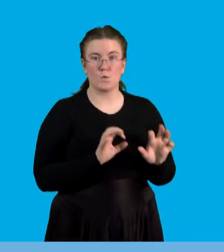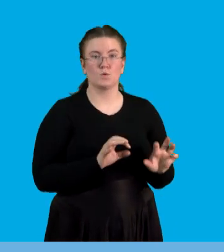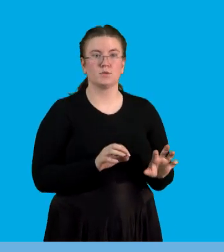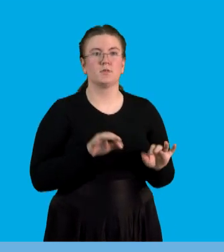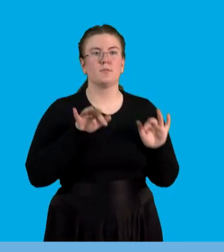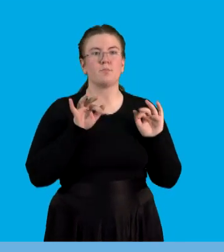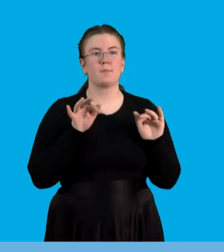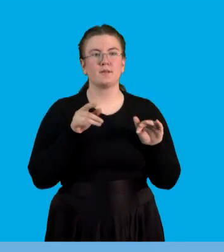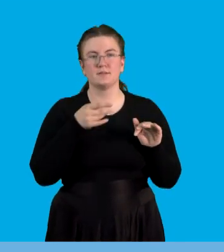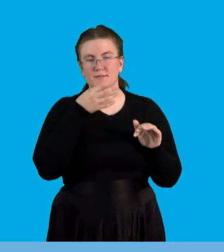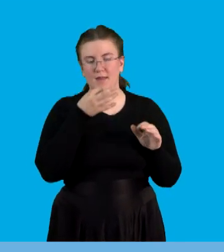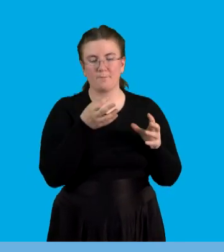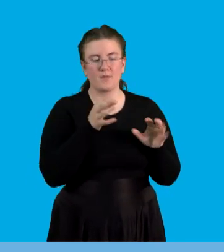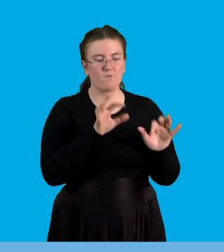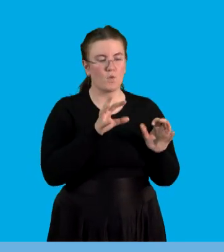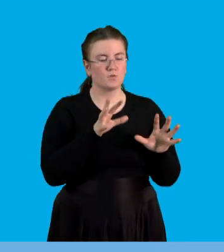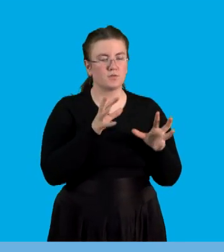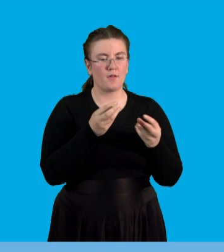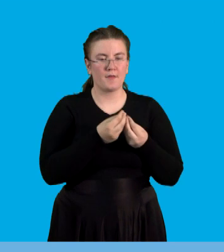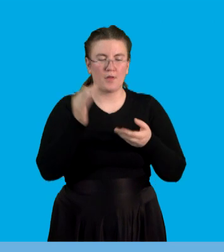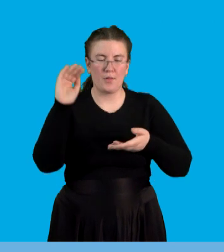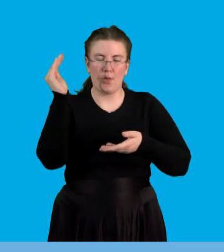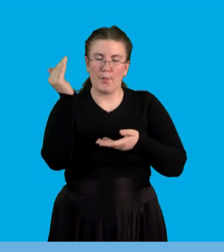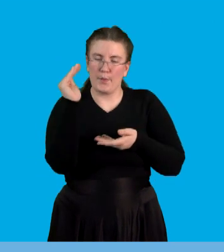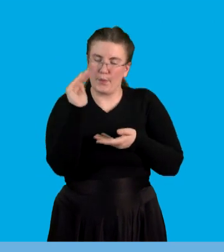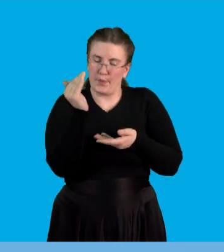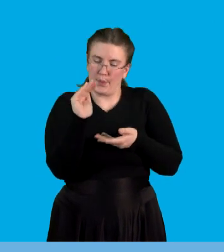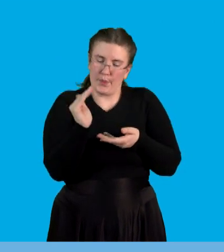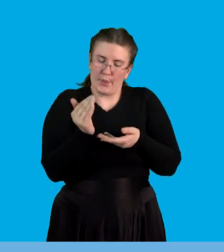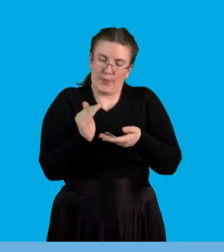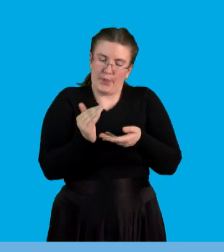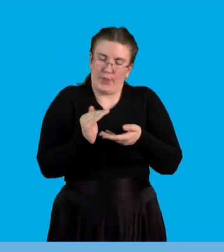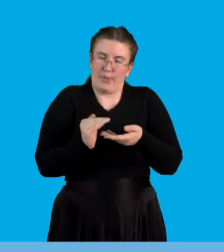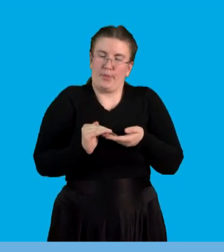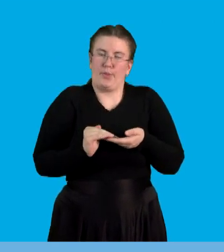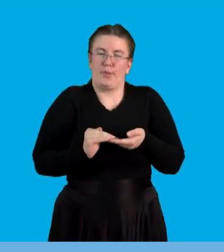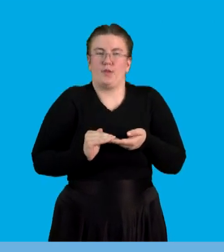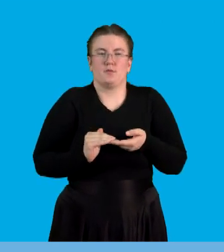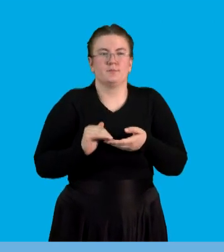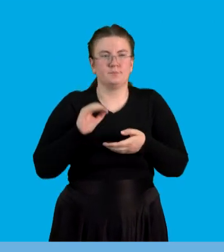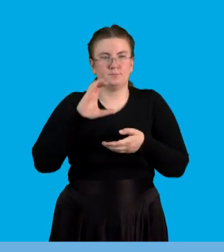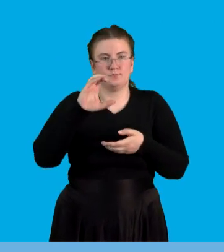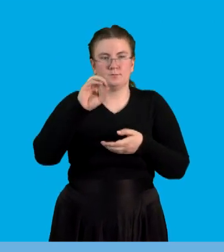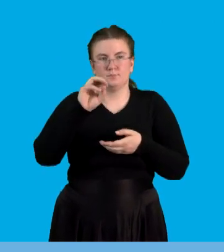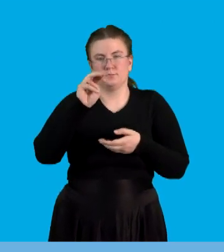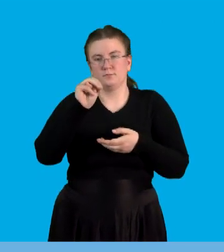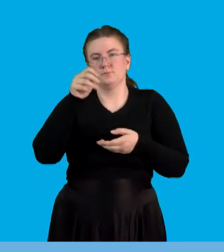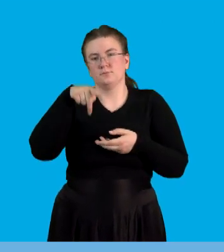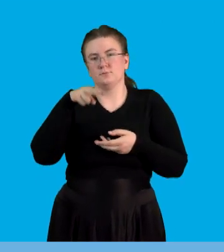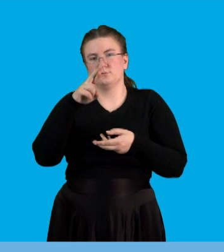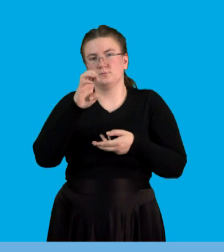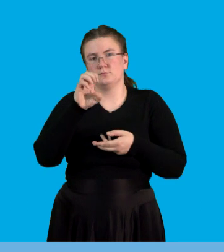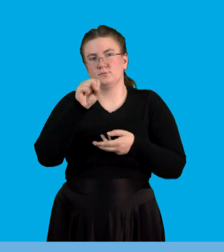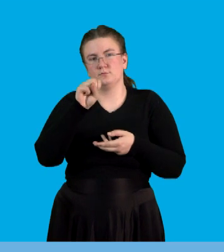as a force that squeezes something together. So the compression force, it is often described as a force that squeezes something